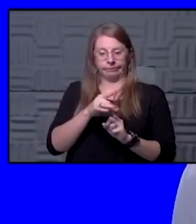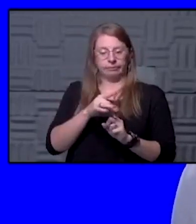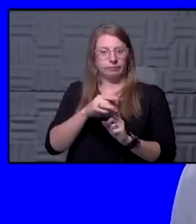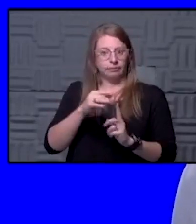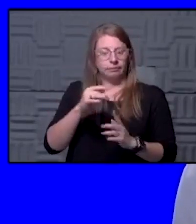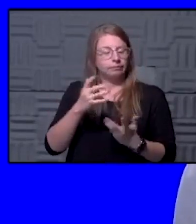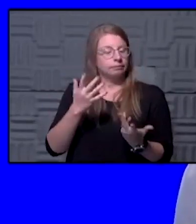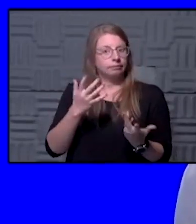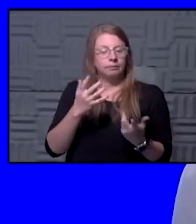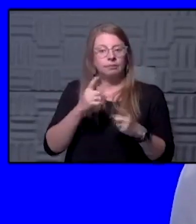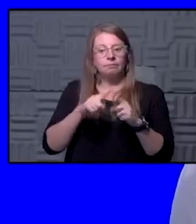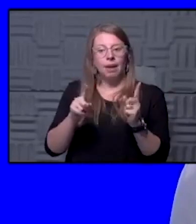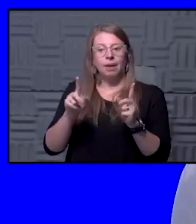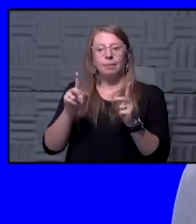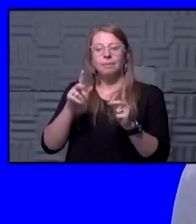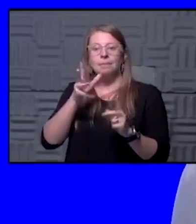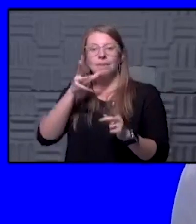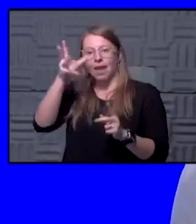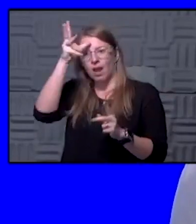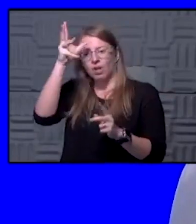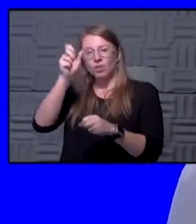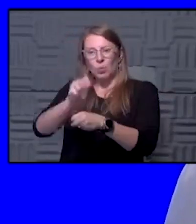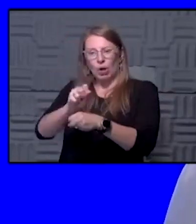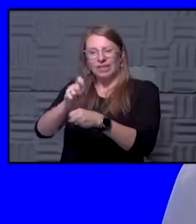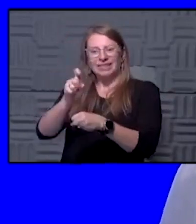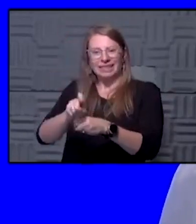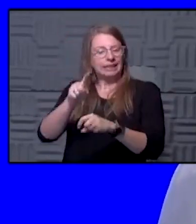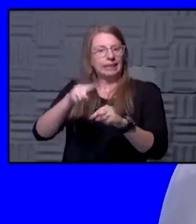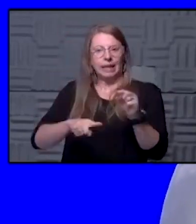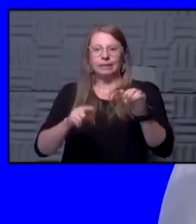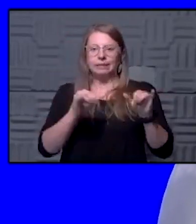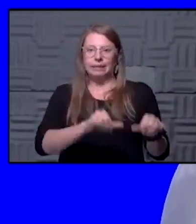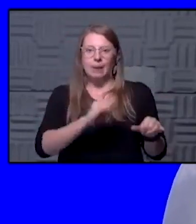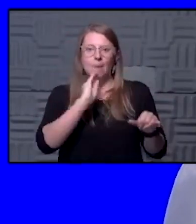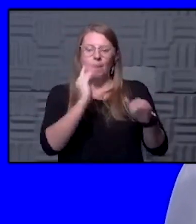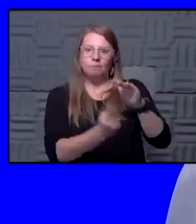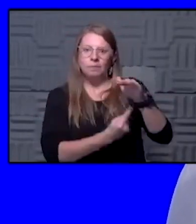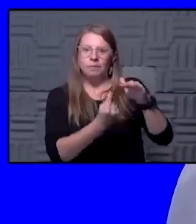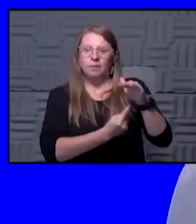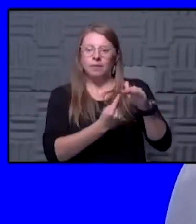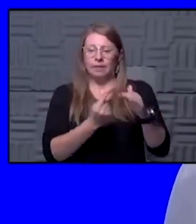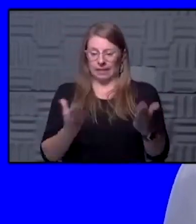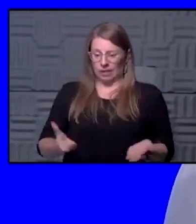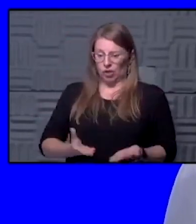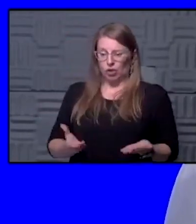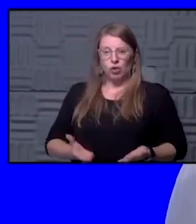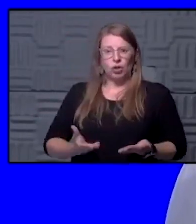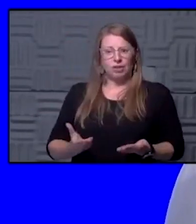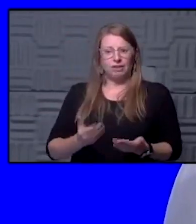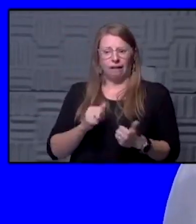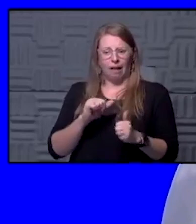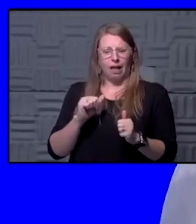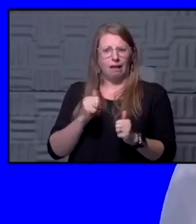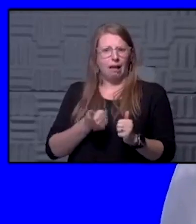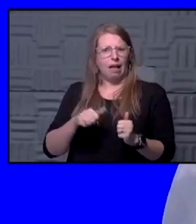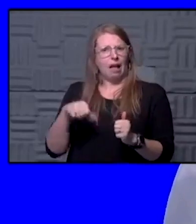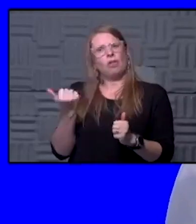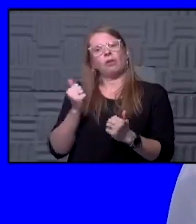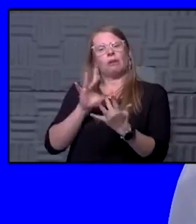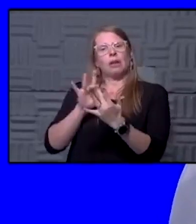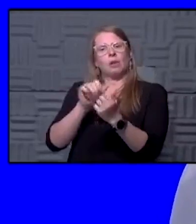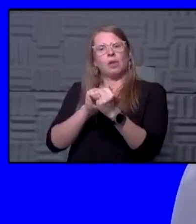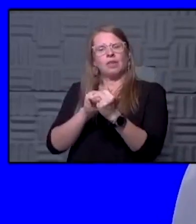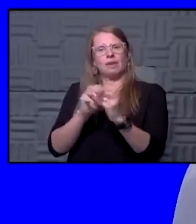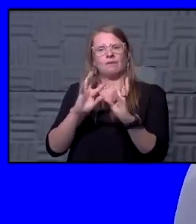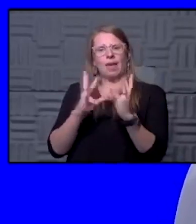out there working who need to be working, who can't be quarantining at home. Here, I don't have a lot of other contact with, family